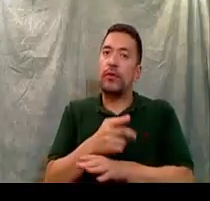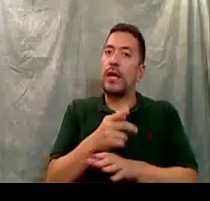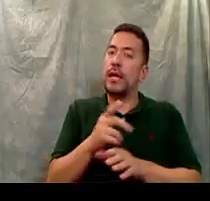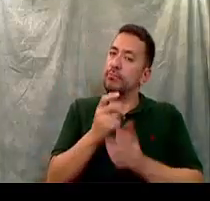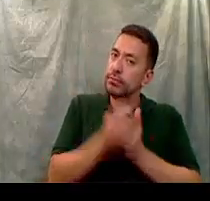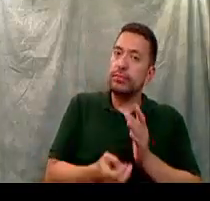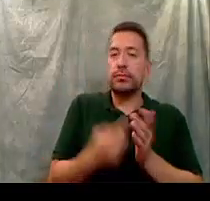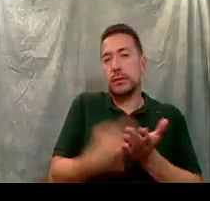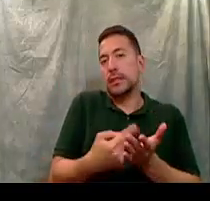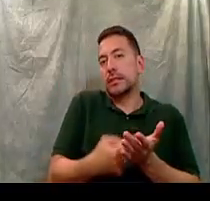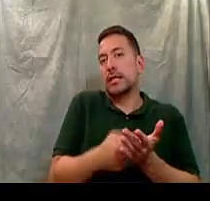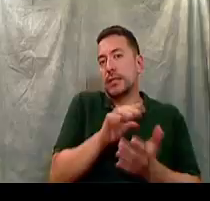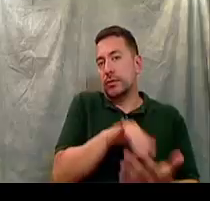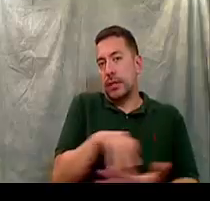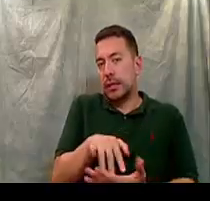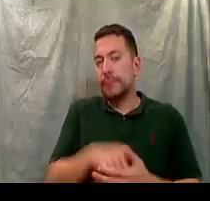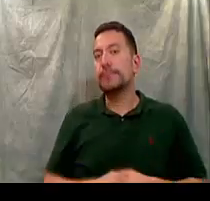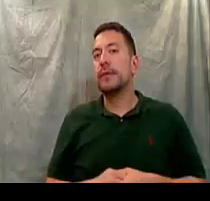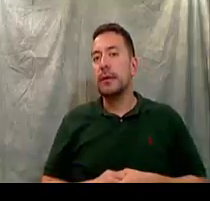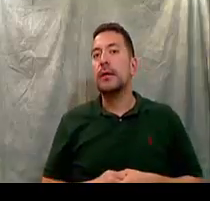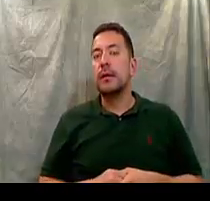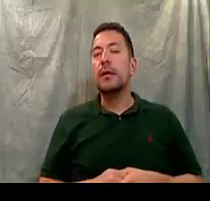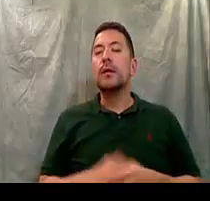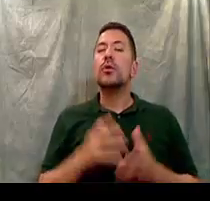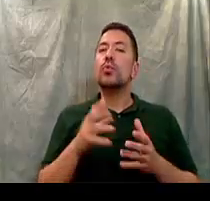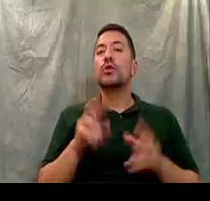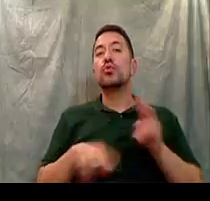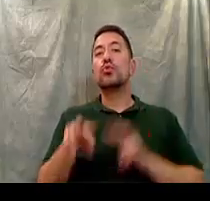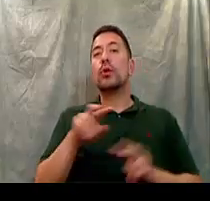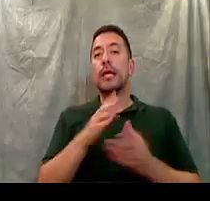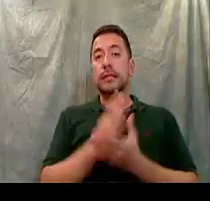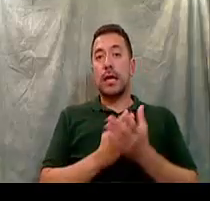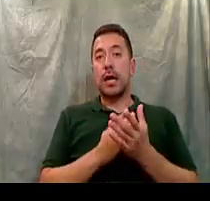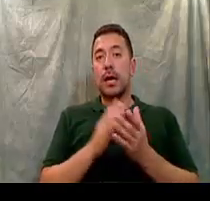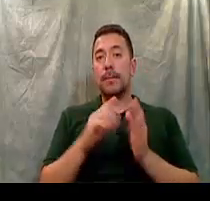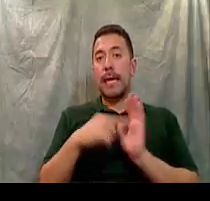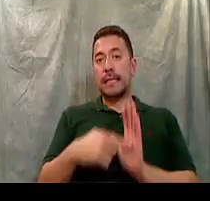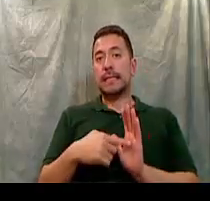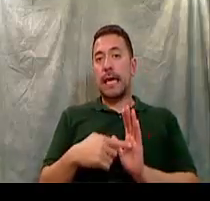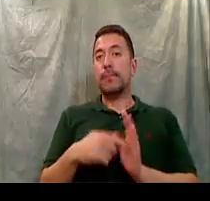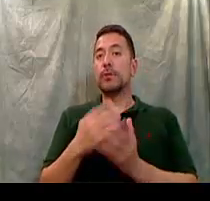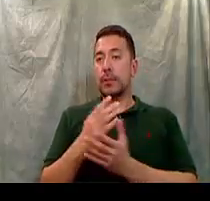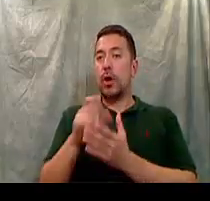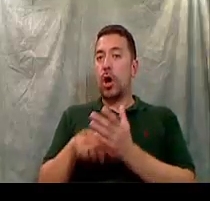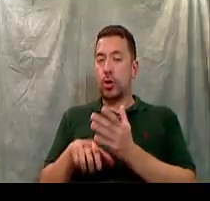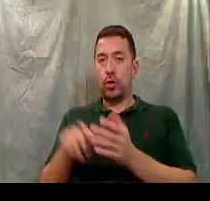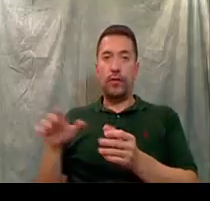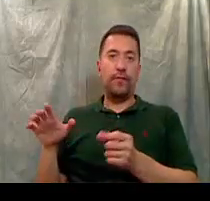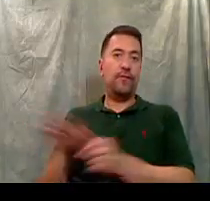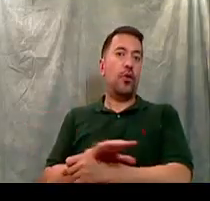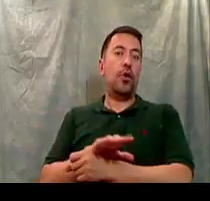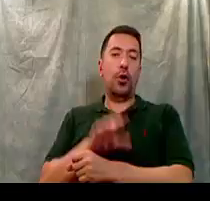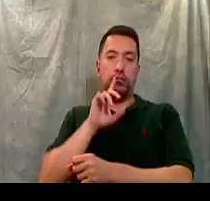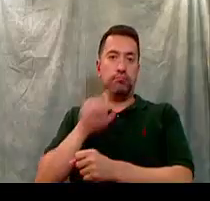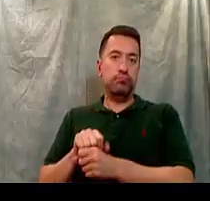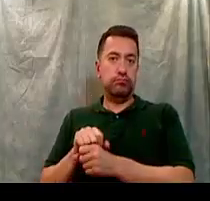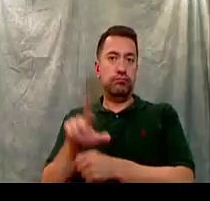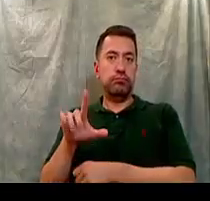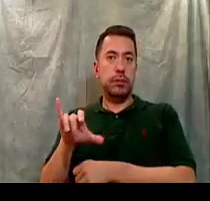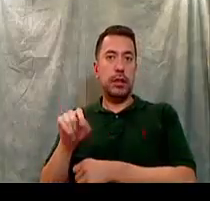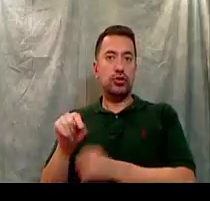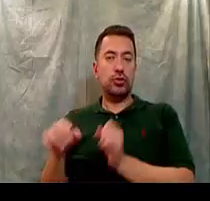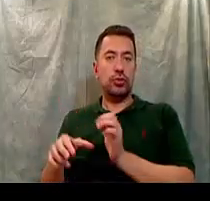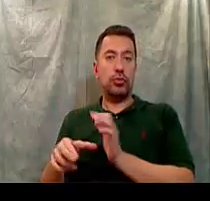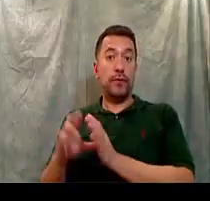study. And so, you want to look at some of these examples, either articles that are full research or literature review